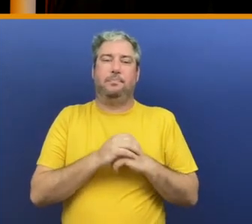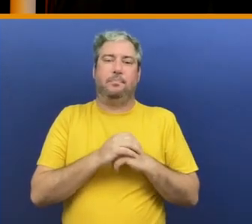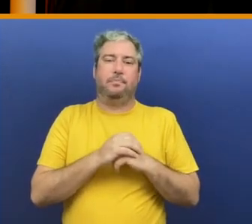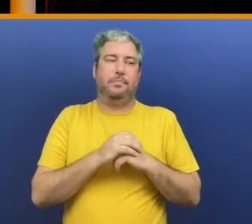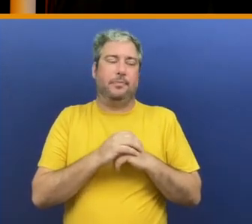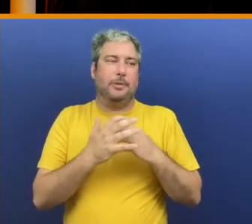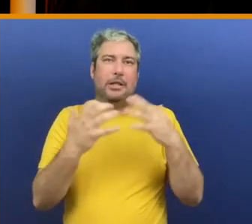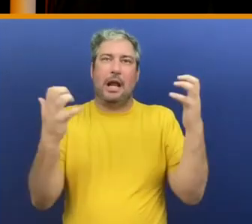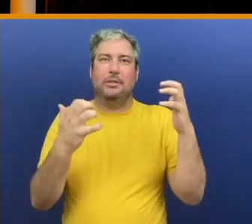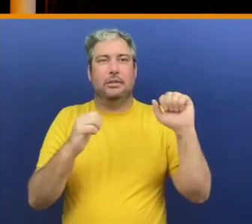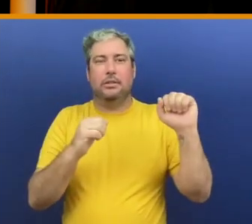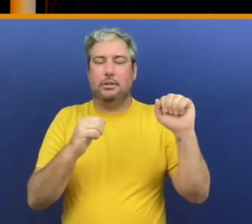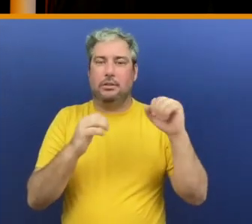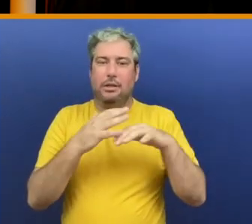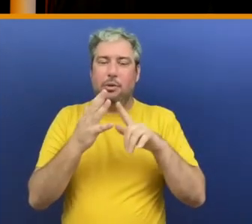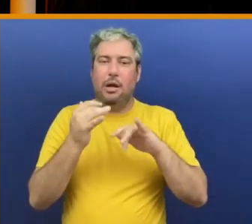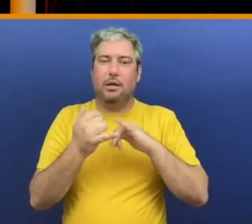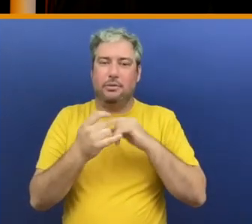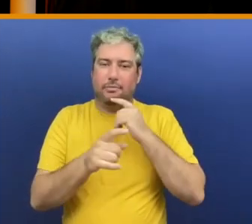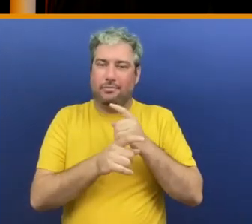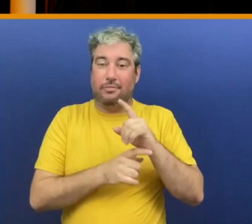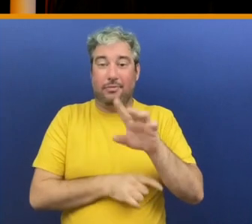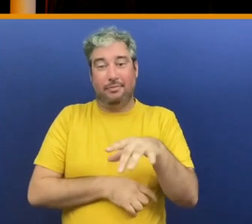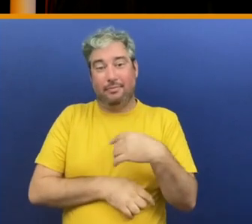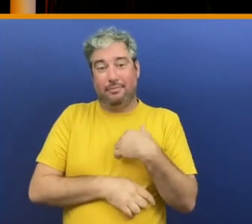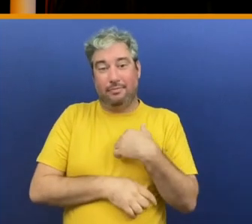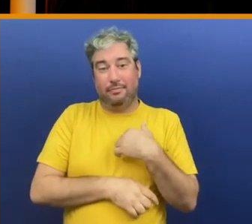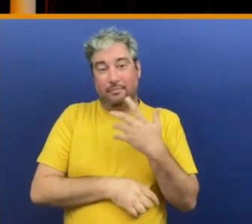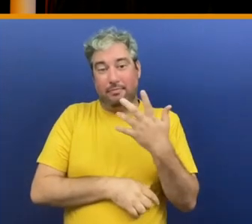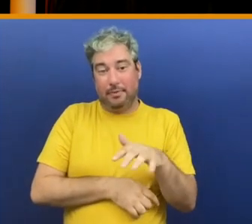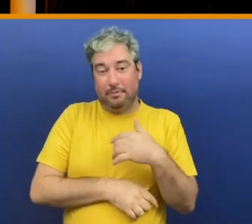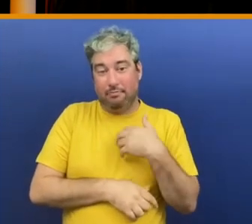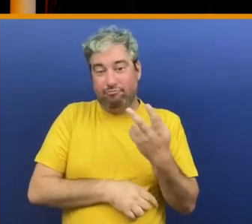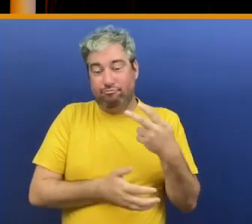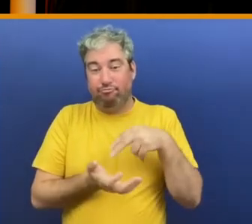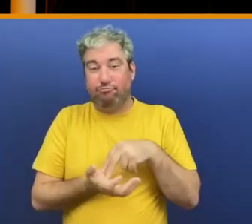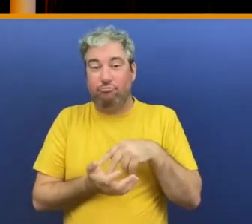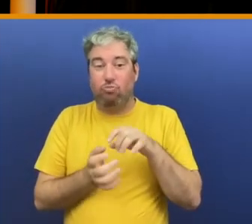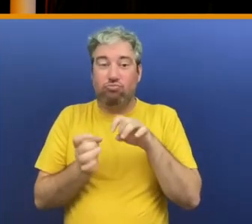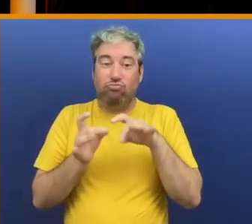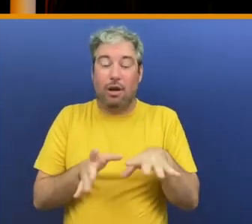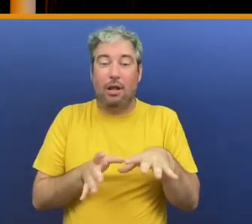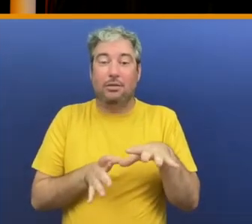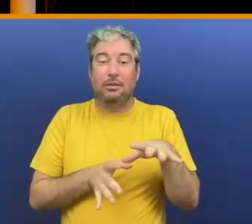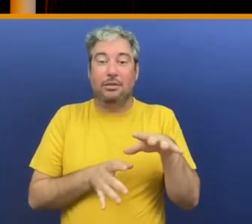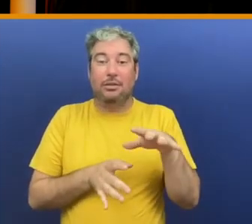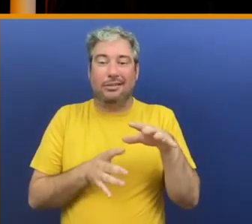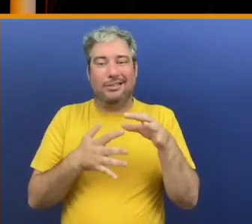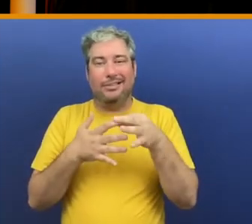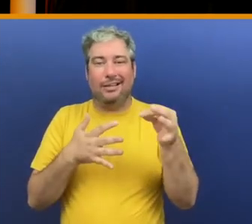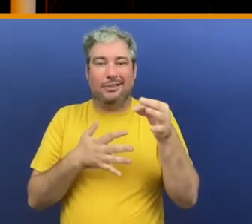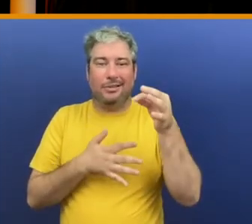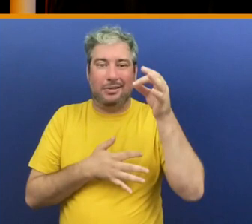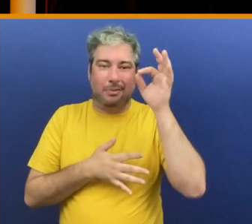Committee, they're one of their equivalent to their Select Committees, to talk about the impact of free trade between the United